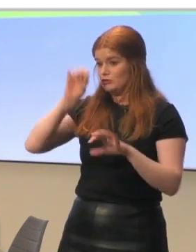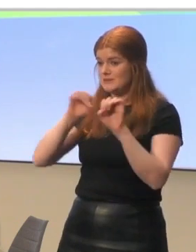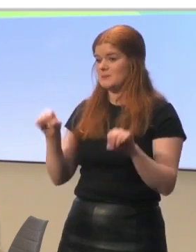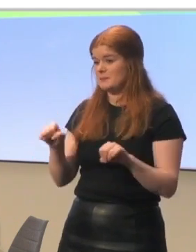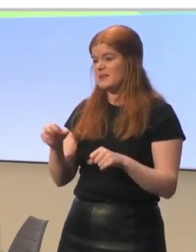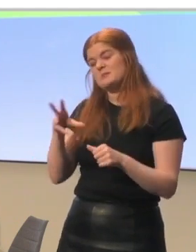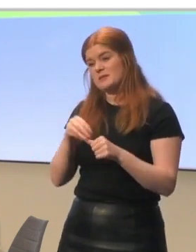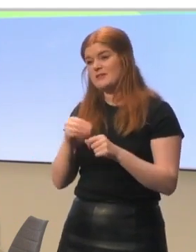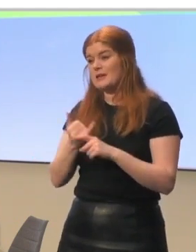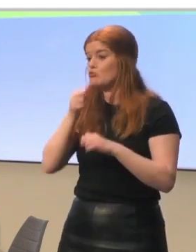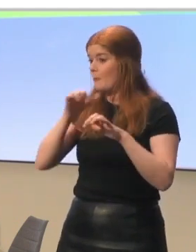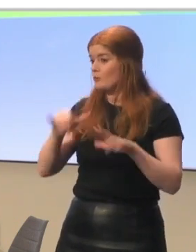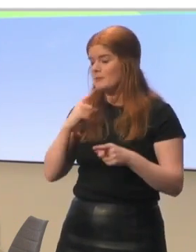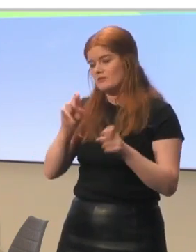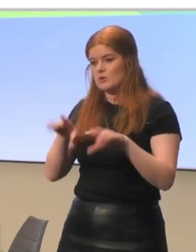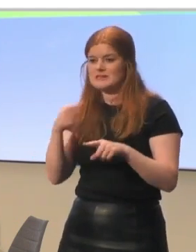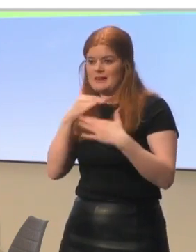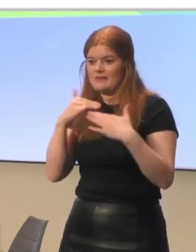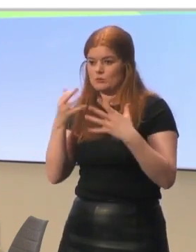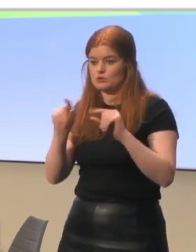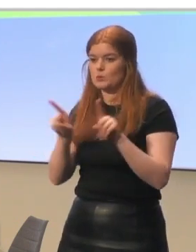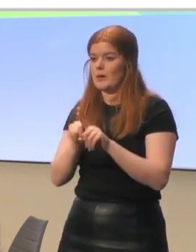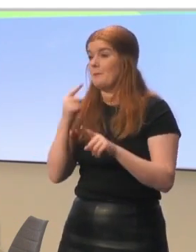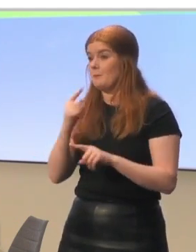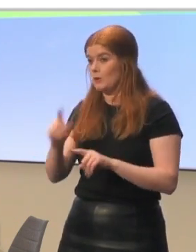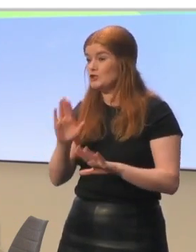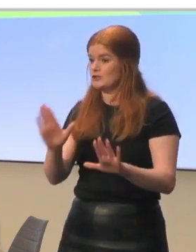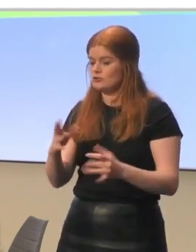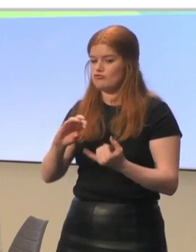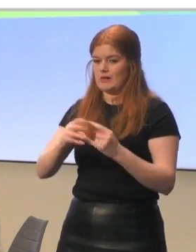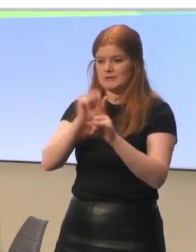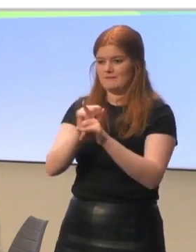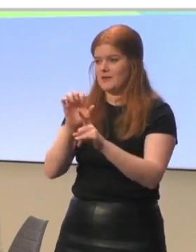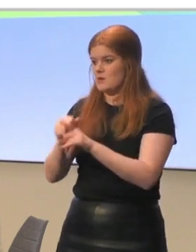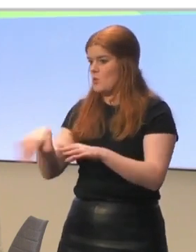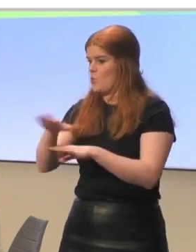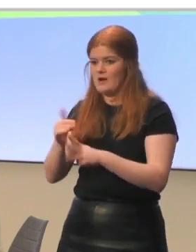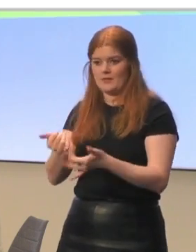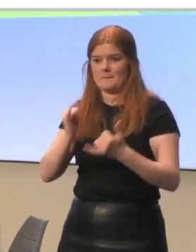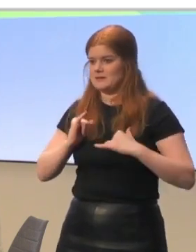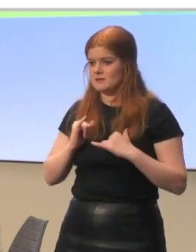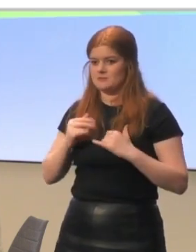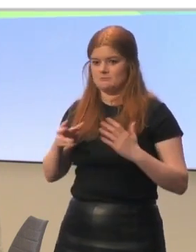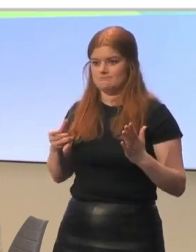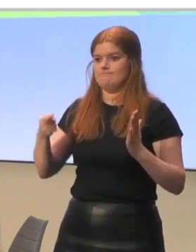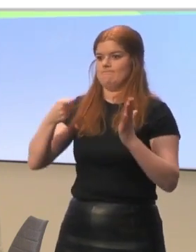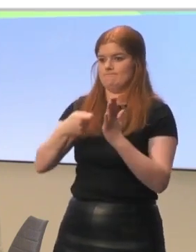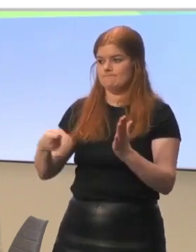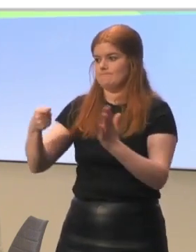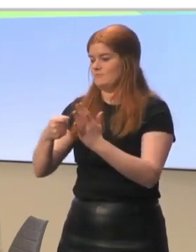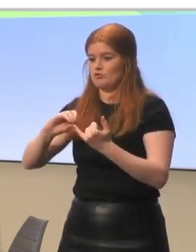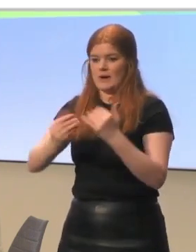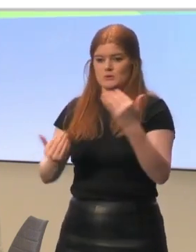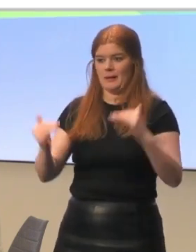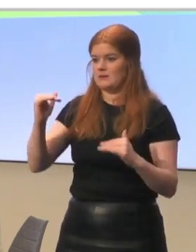Particularly there was some in the primary, but also in the secondary. But it was to identify where was that capacity and to try and balance